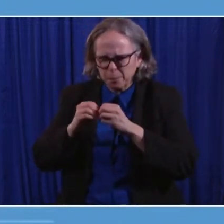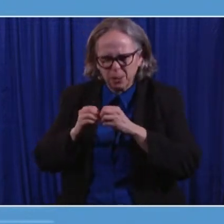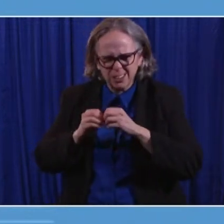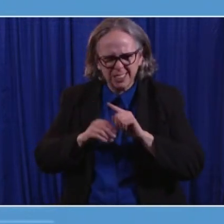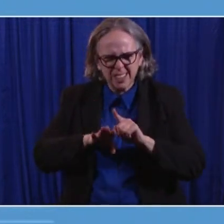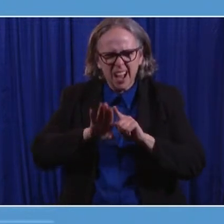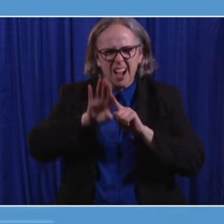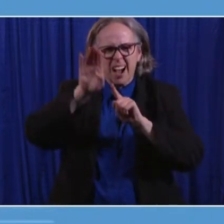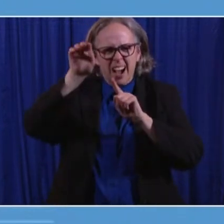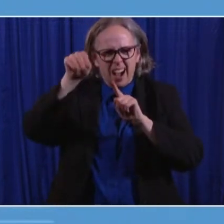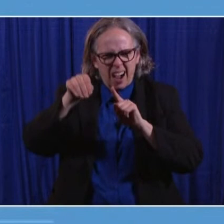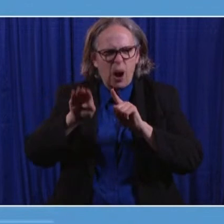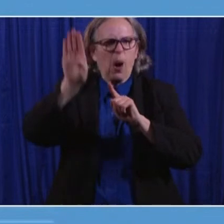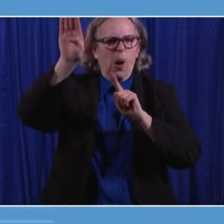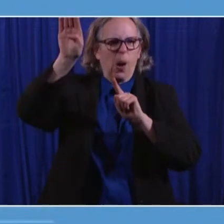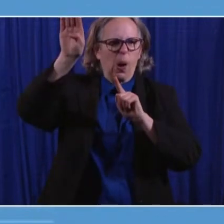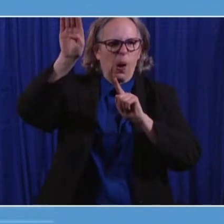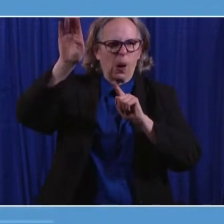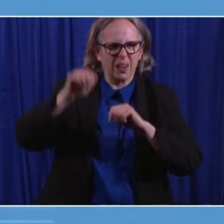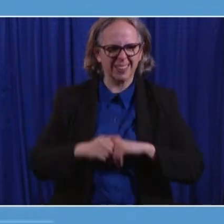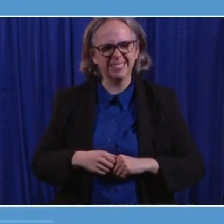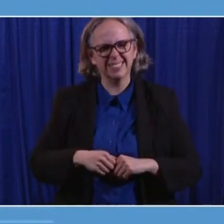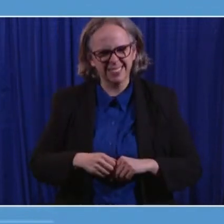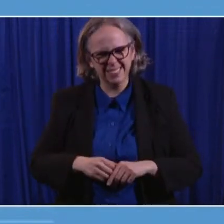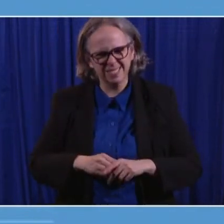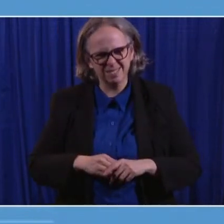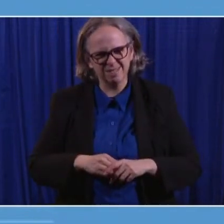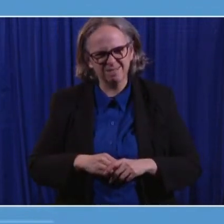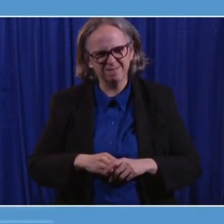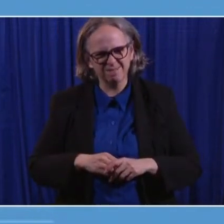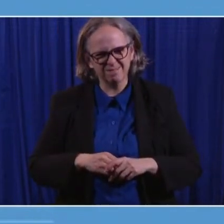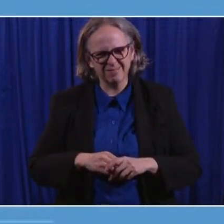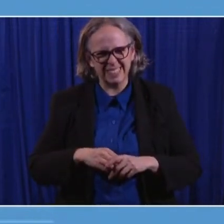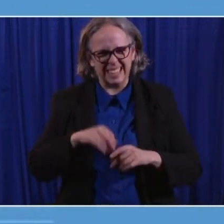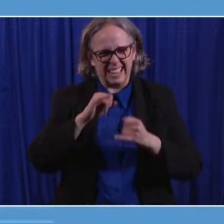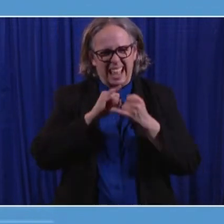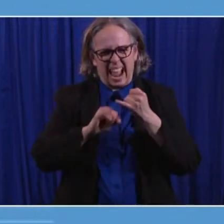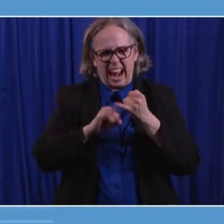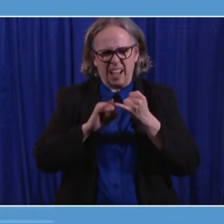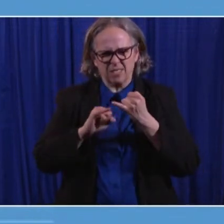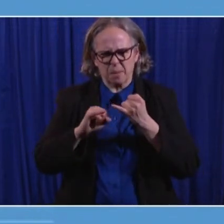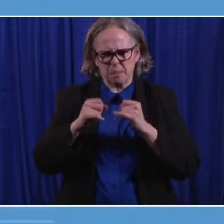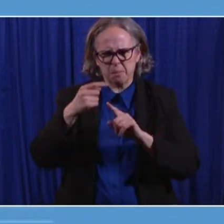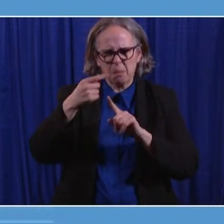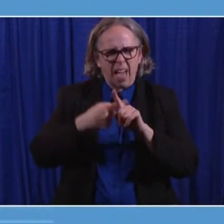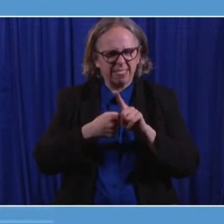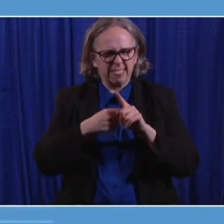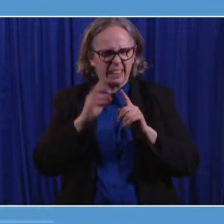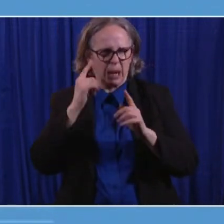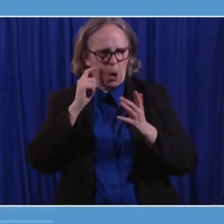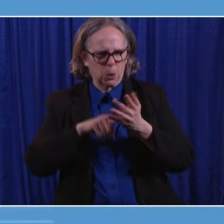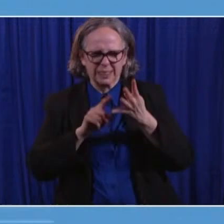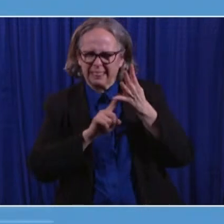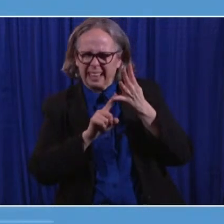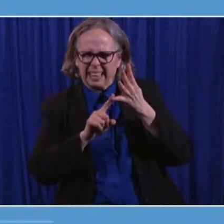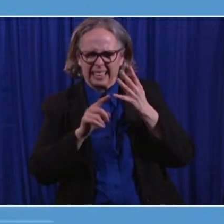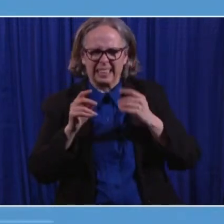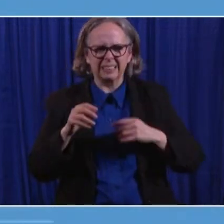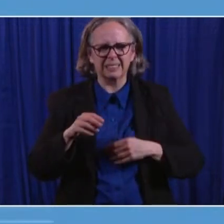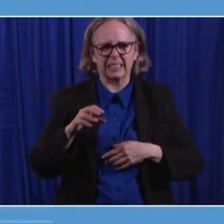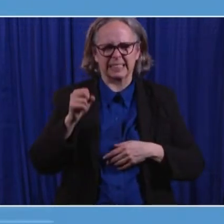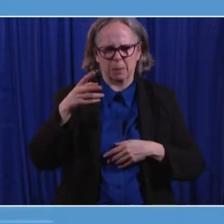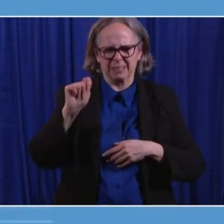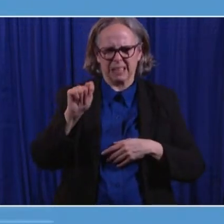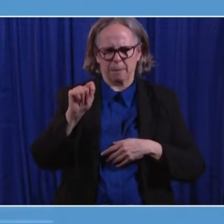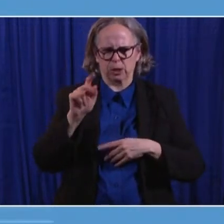October, and these are all the latter part of the month. So September, it's September 23rd,